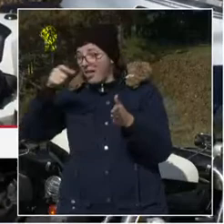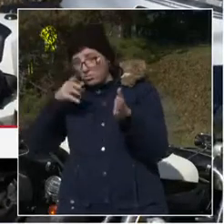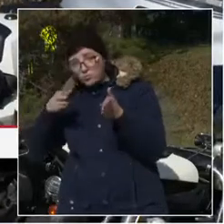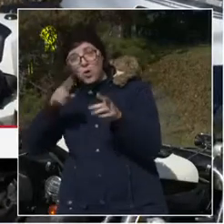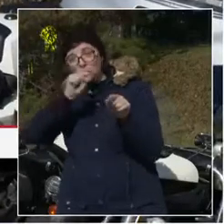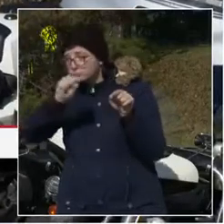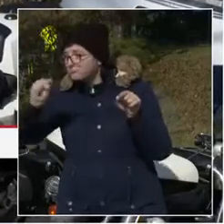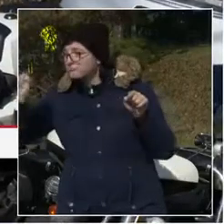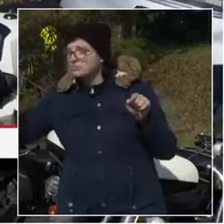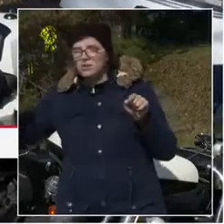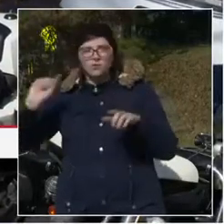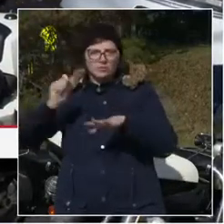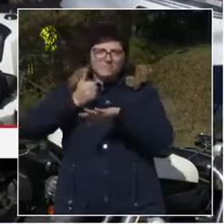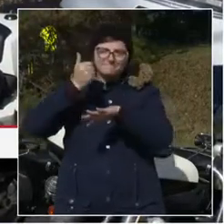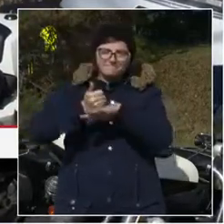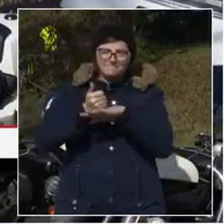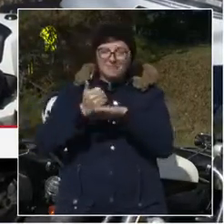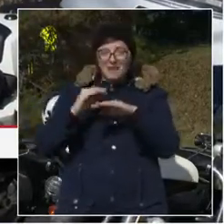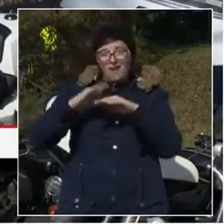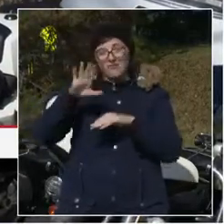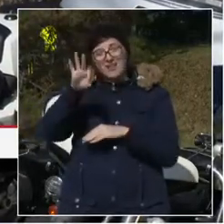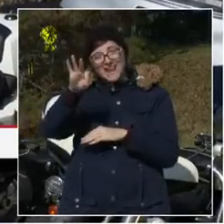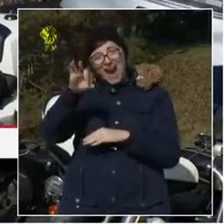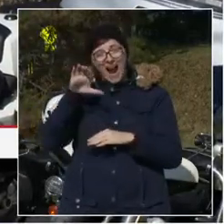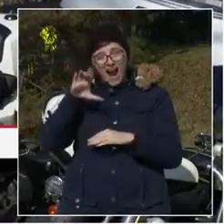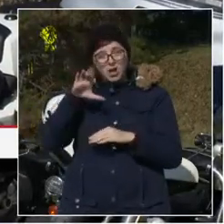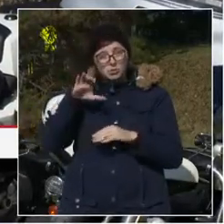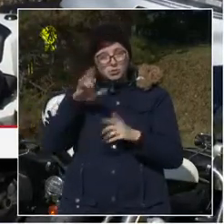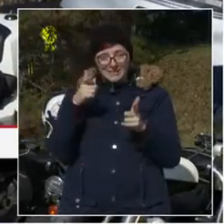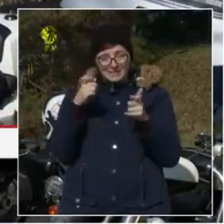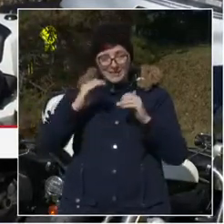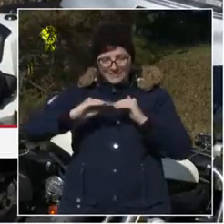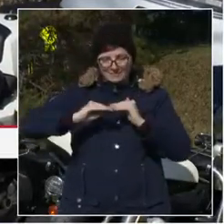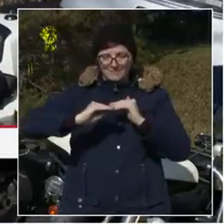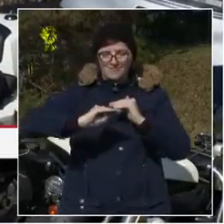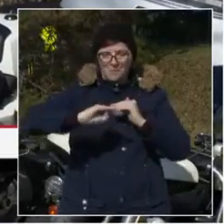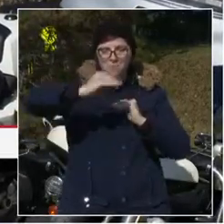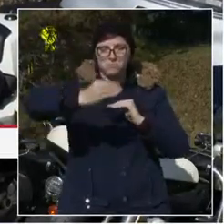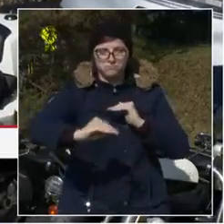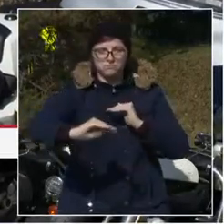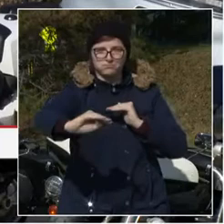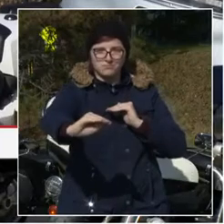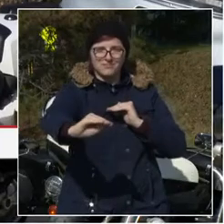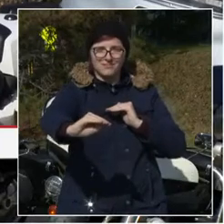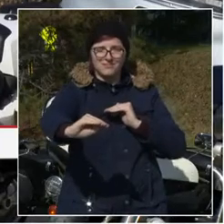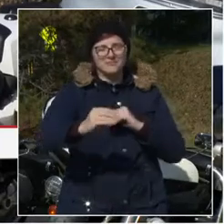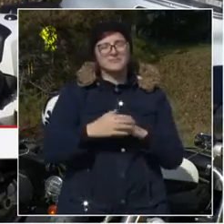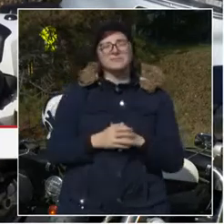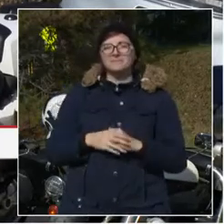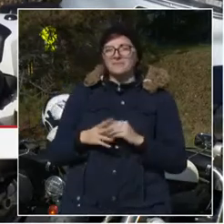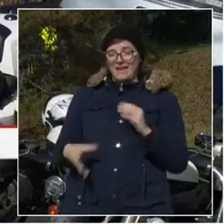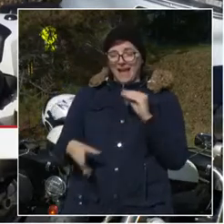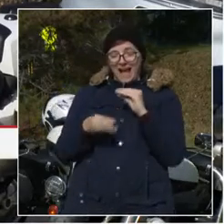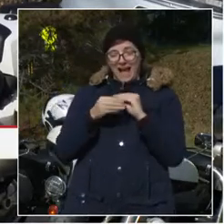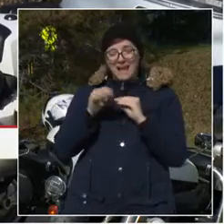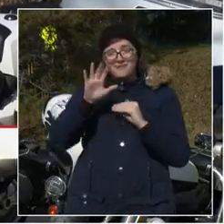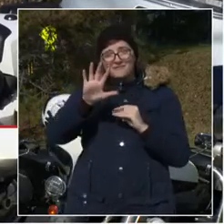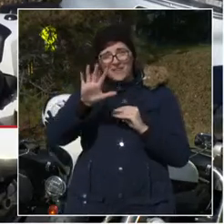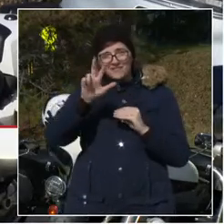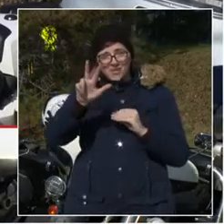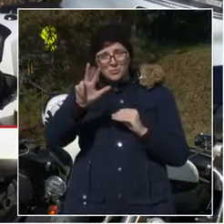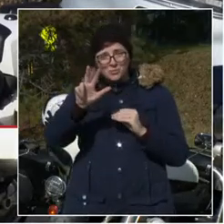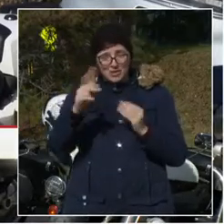we've installed more than 900 speed humps in all 8 wards, added 53 new stop signs